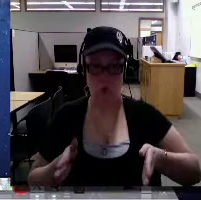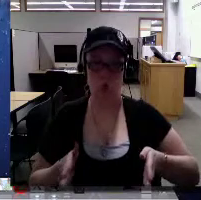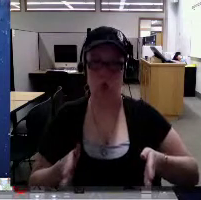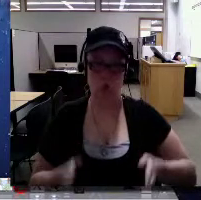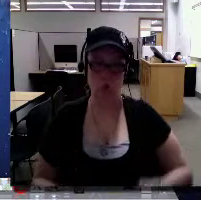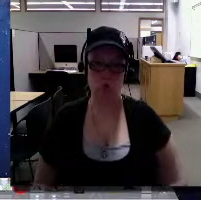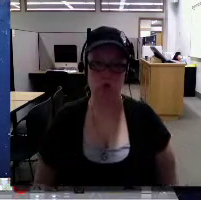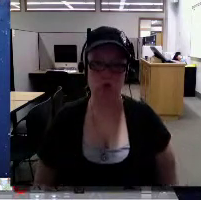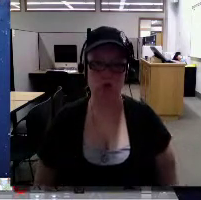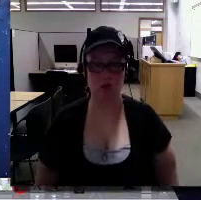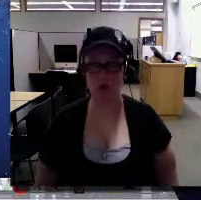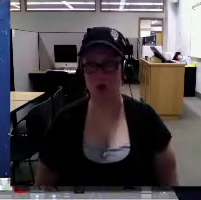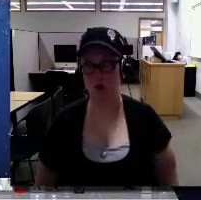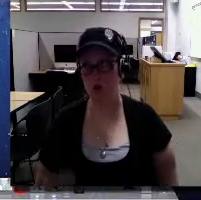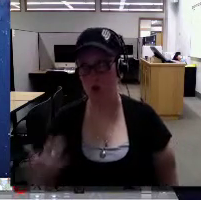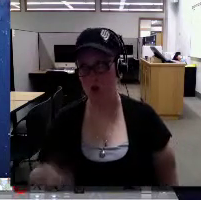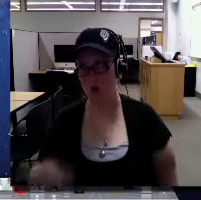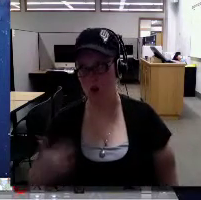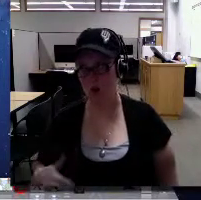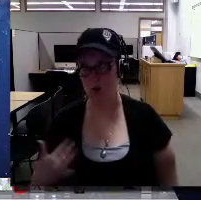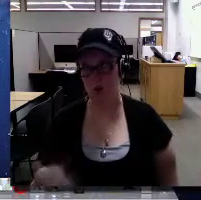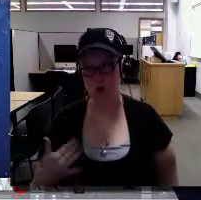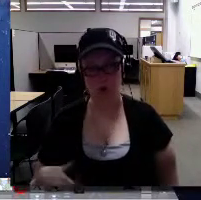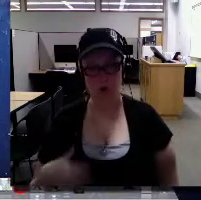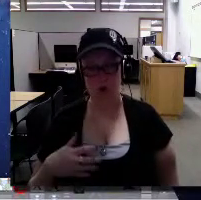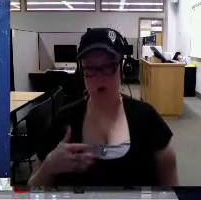Wow, what a smell that was!